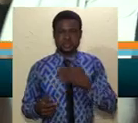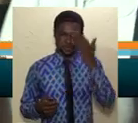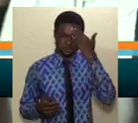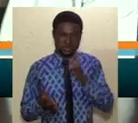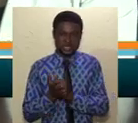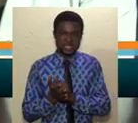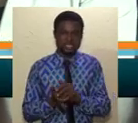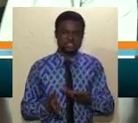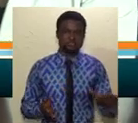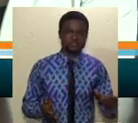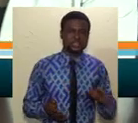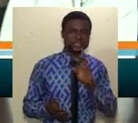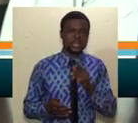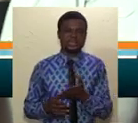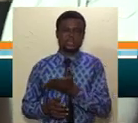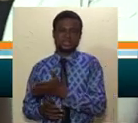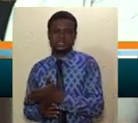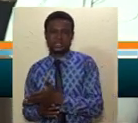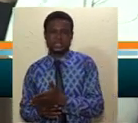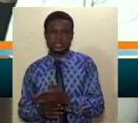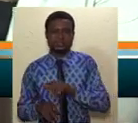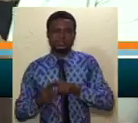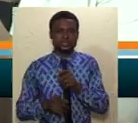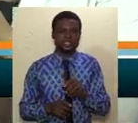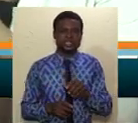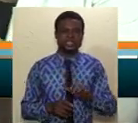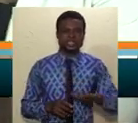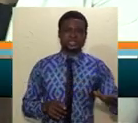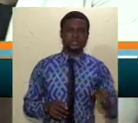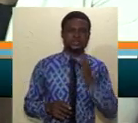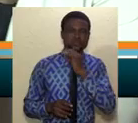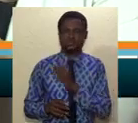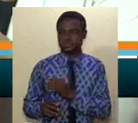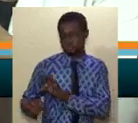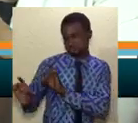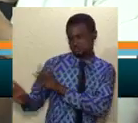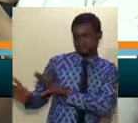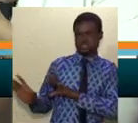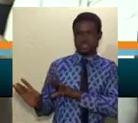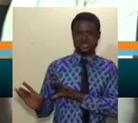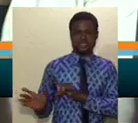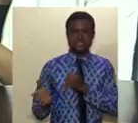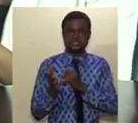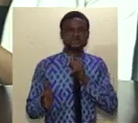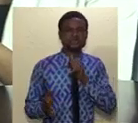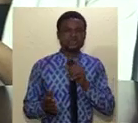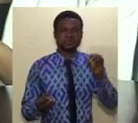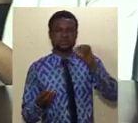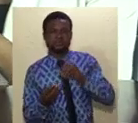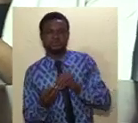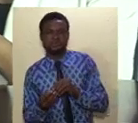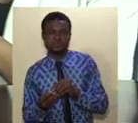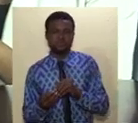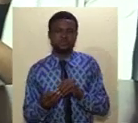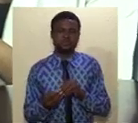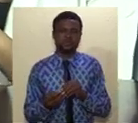children are already vulnerable to abuse. But then a child who is neglected is more prone